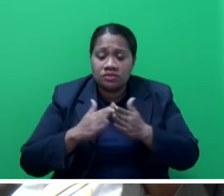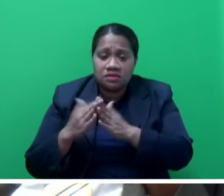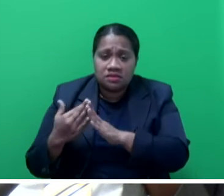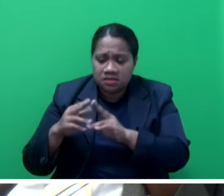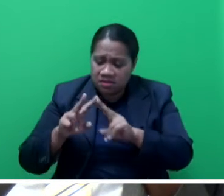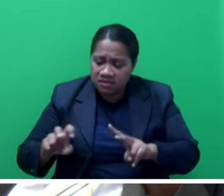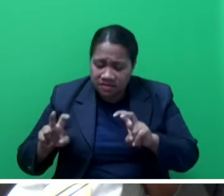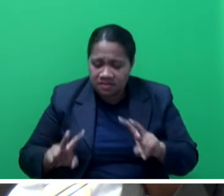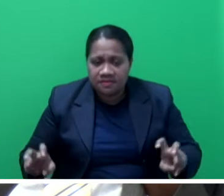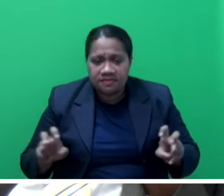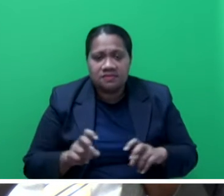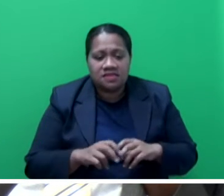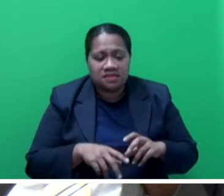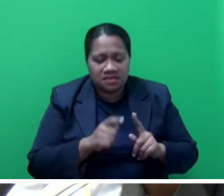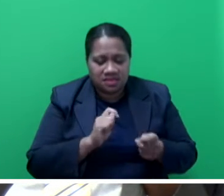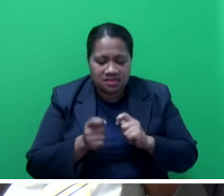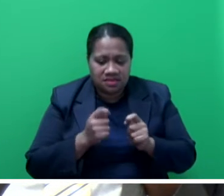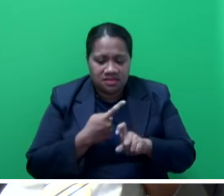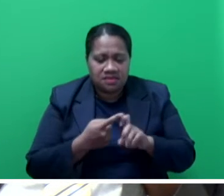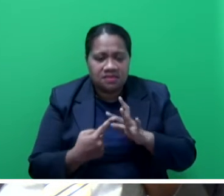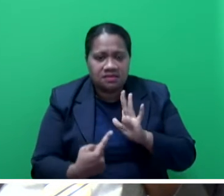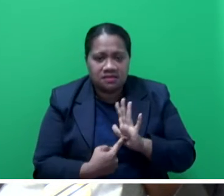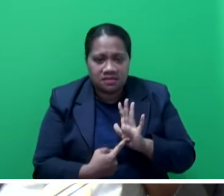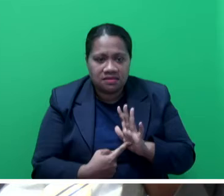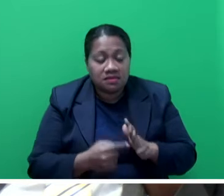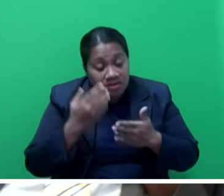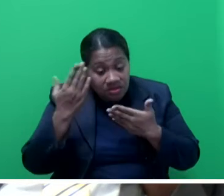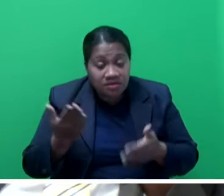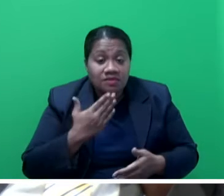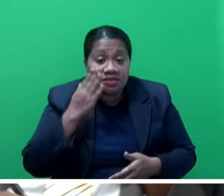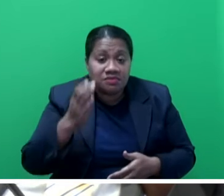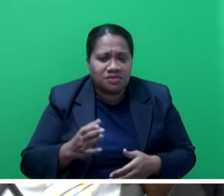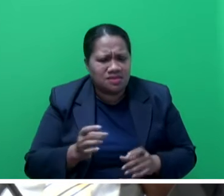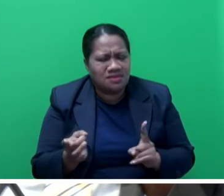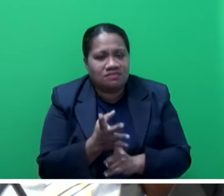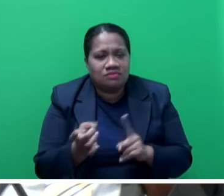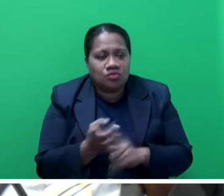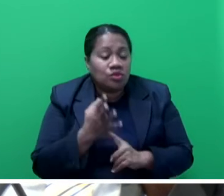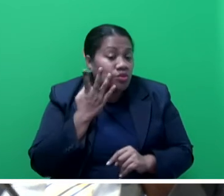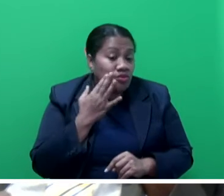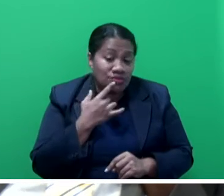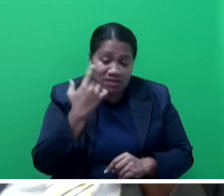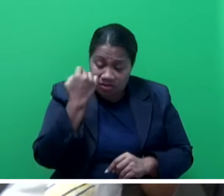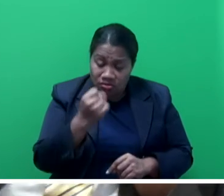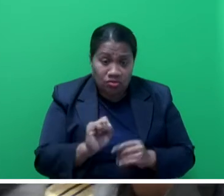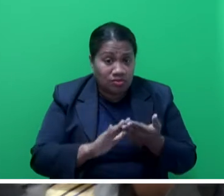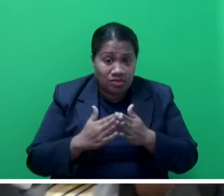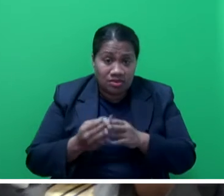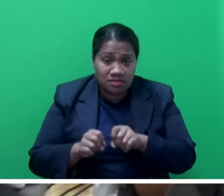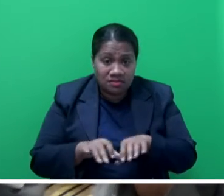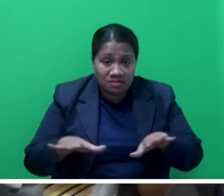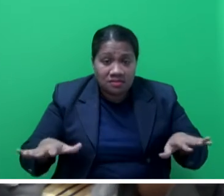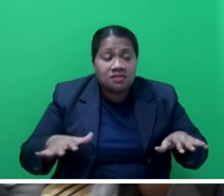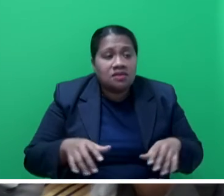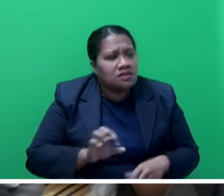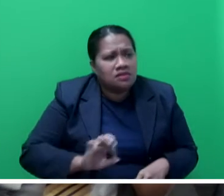expert test kit. And Honourable Speaker, this is important. When we say there is no community transmission, it's not because